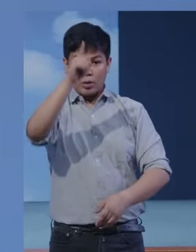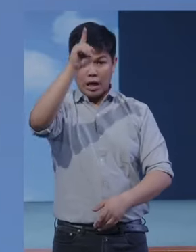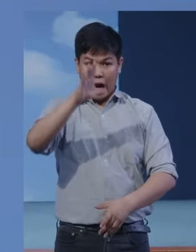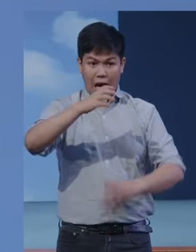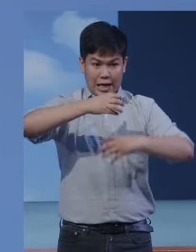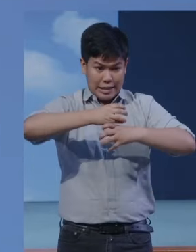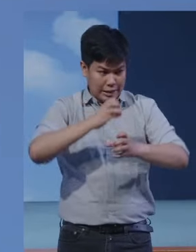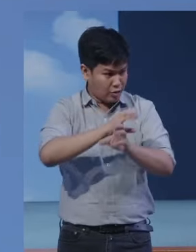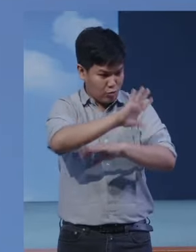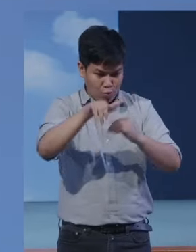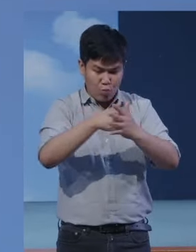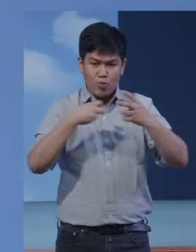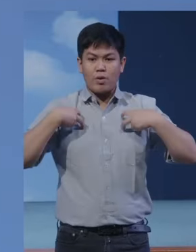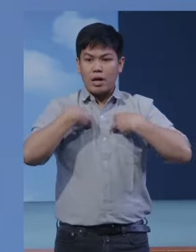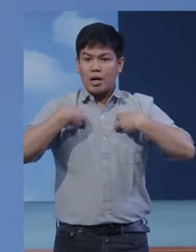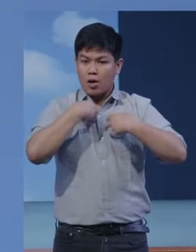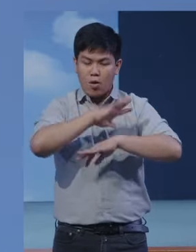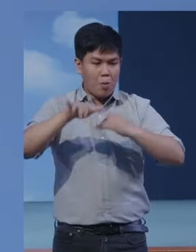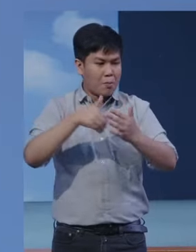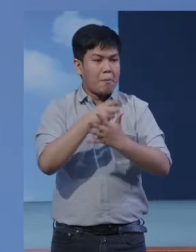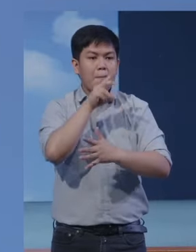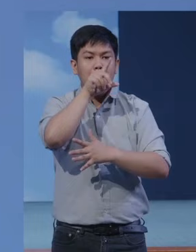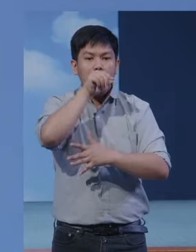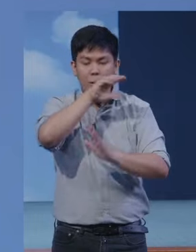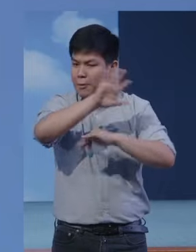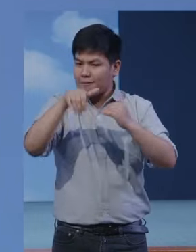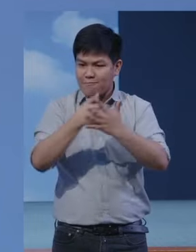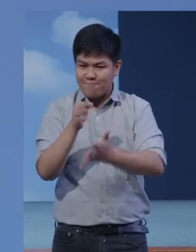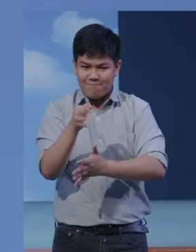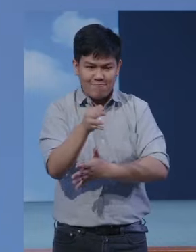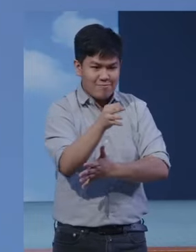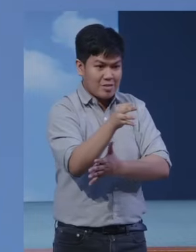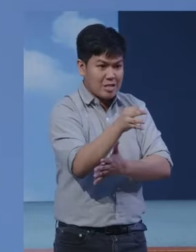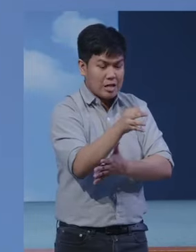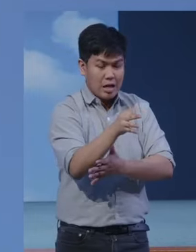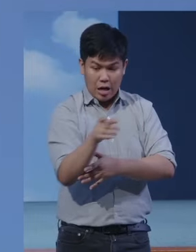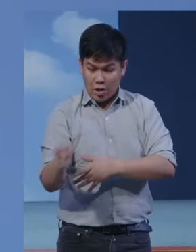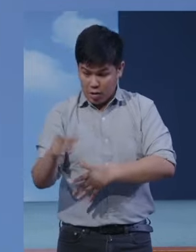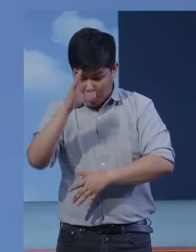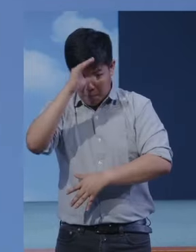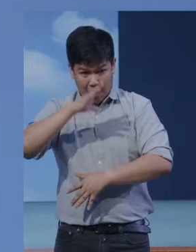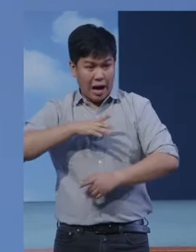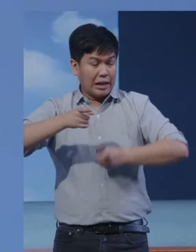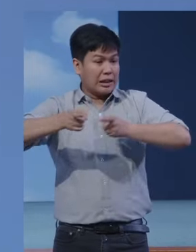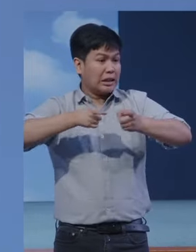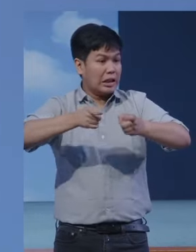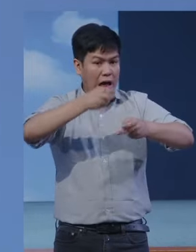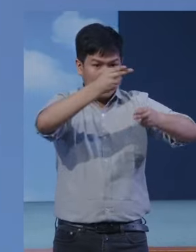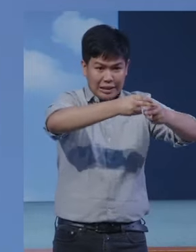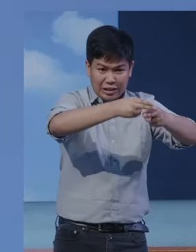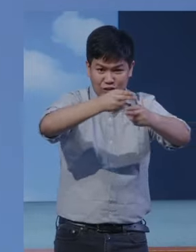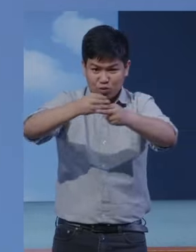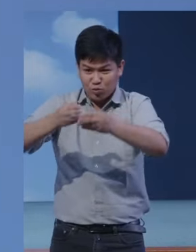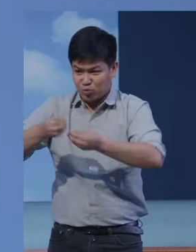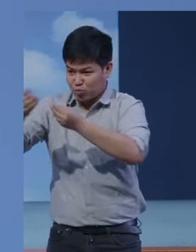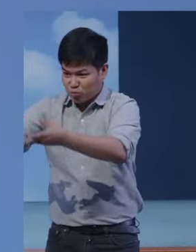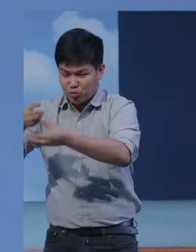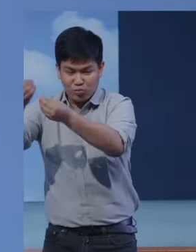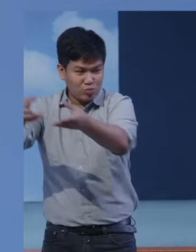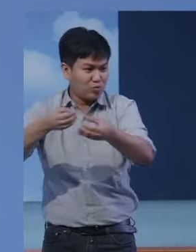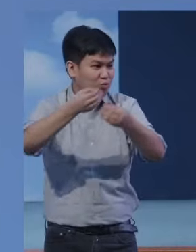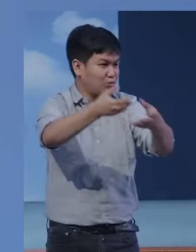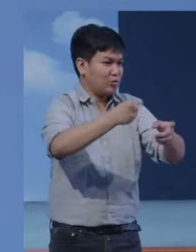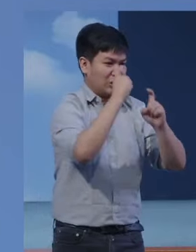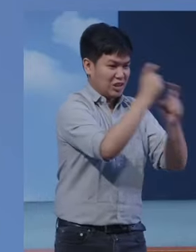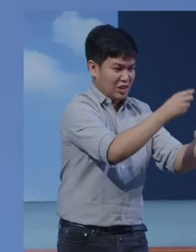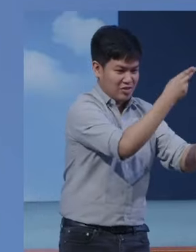of the field and every bird of the heavens and brought them to the man to see what they would call them what he would call them so